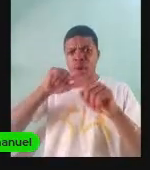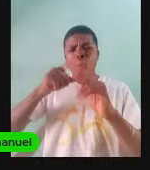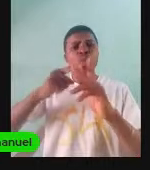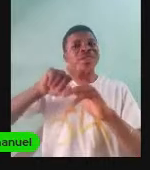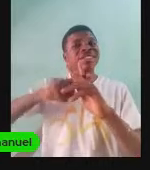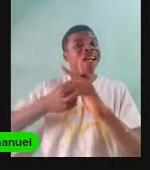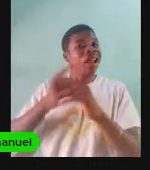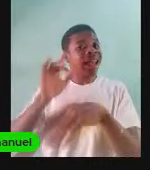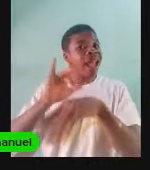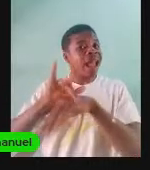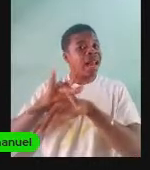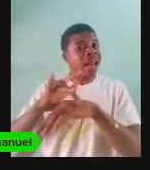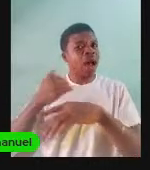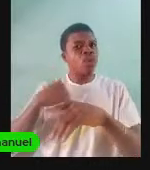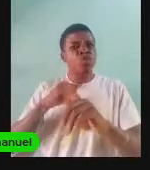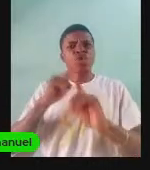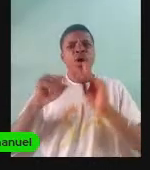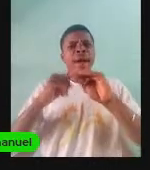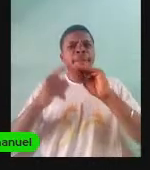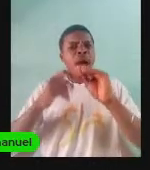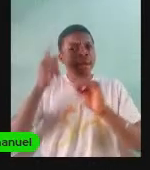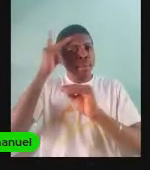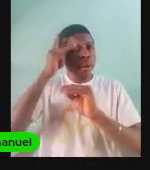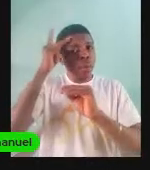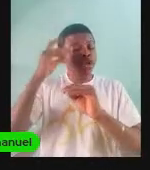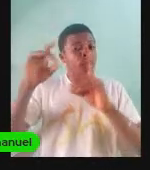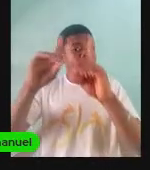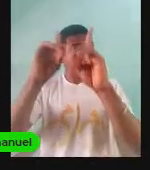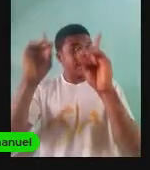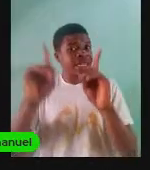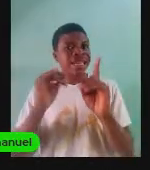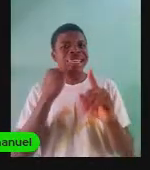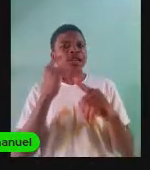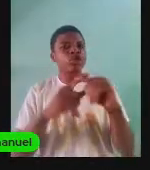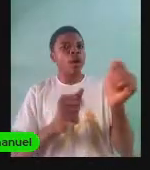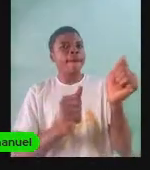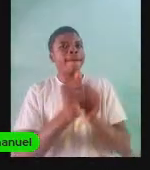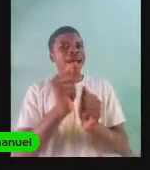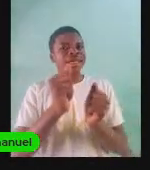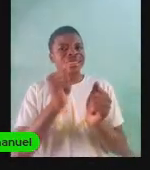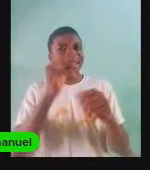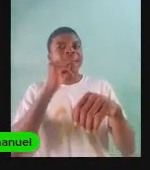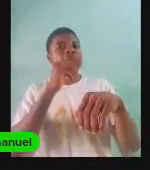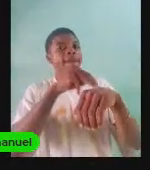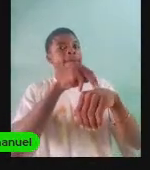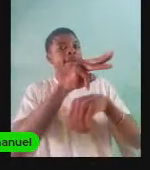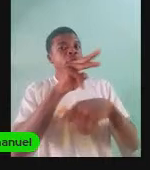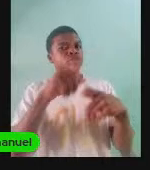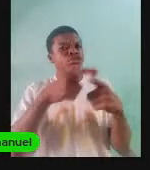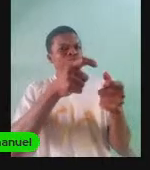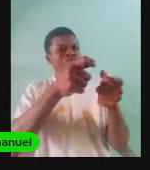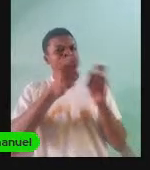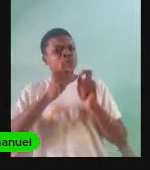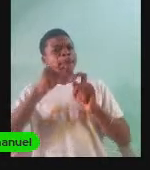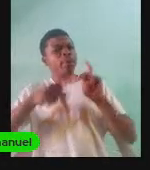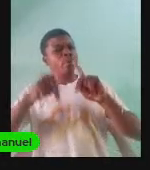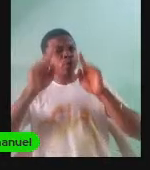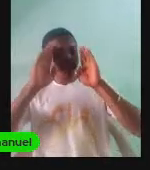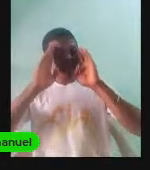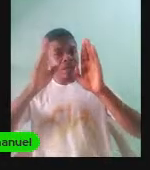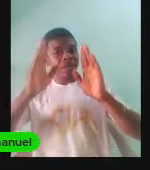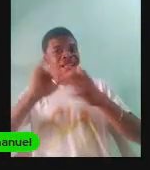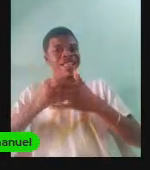aim of designing is to pass a message and to gain people's attention, right? So that is it. We